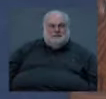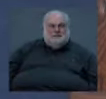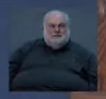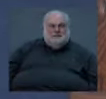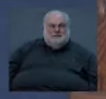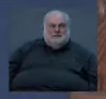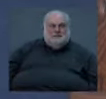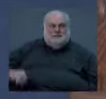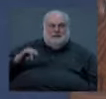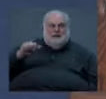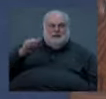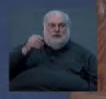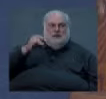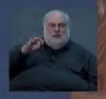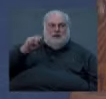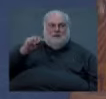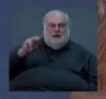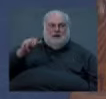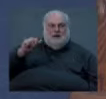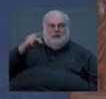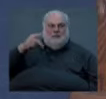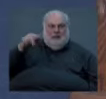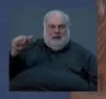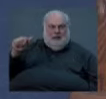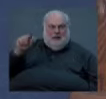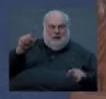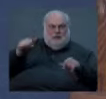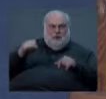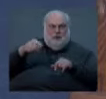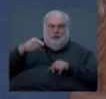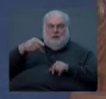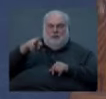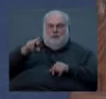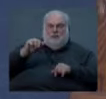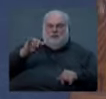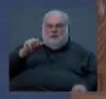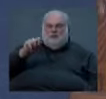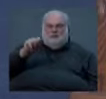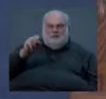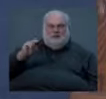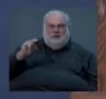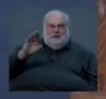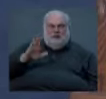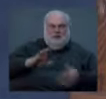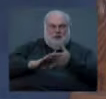My name is Genrietta Tribunova. I attend Pulaski Academy, and I'll be going to Princeton University next year.